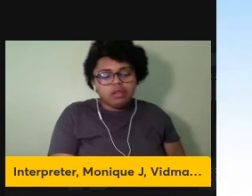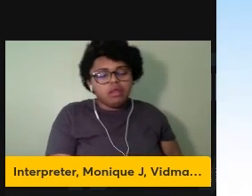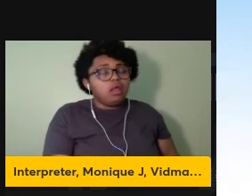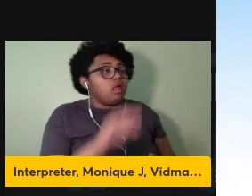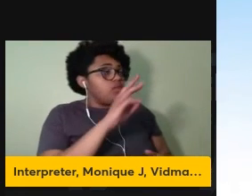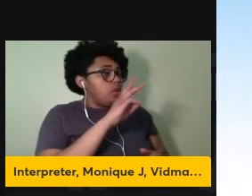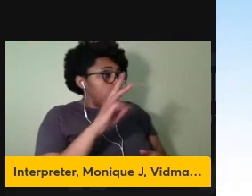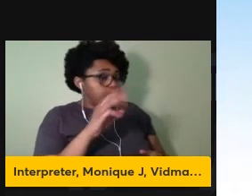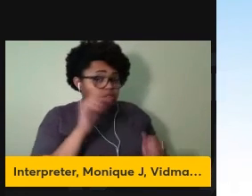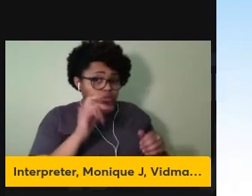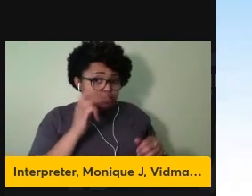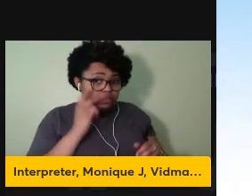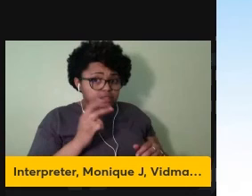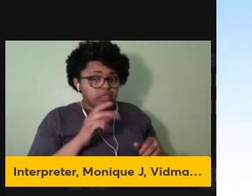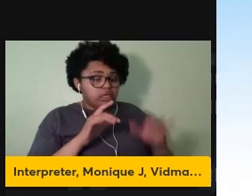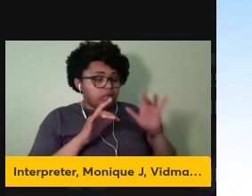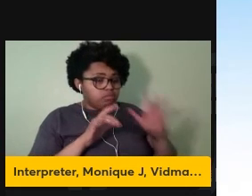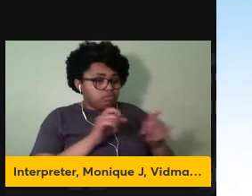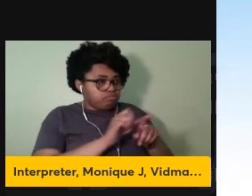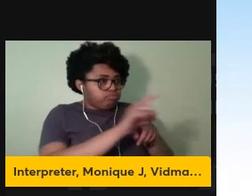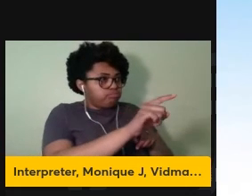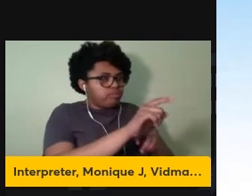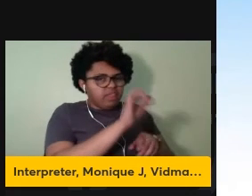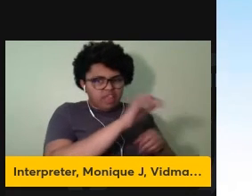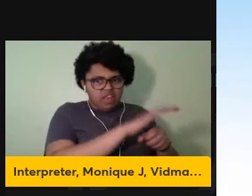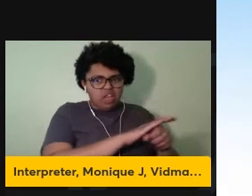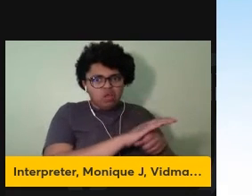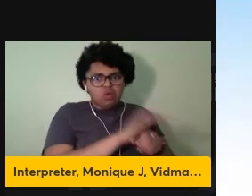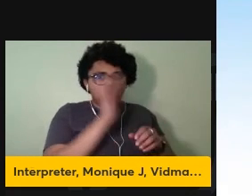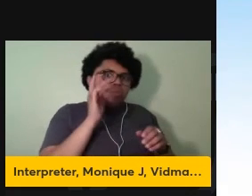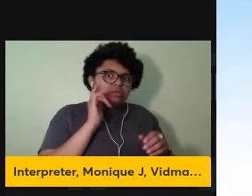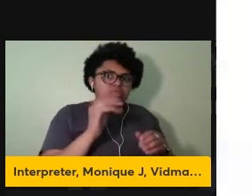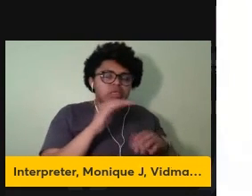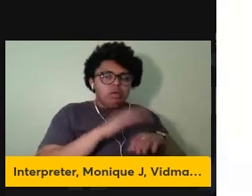in those areas will show up as a list.